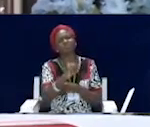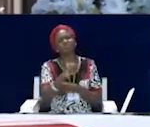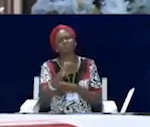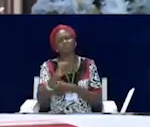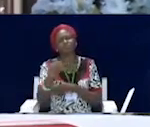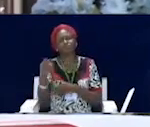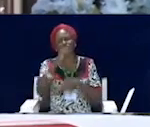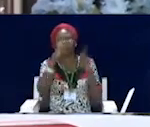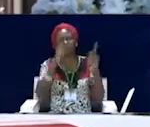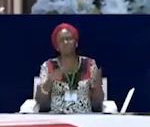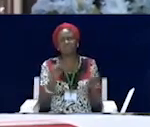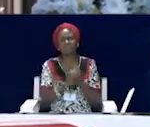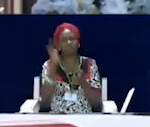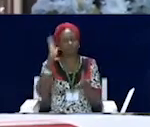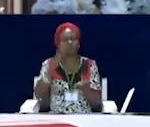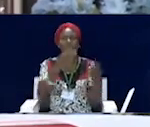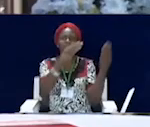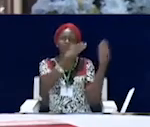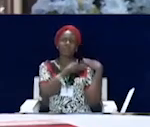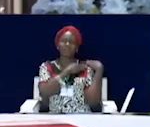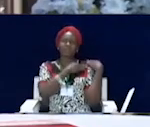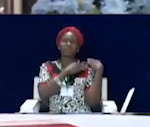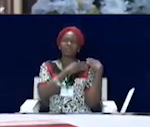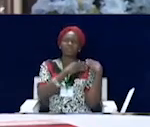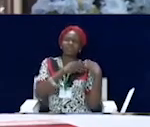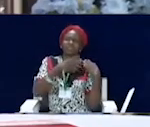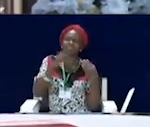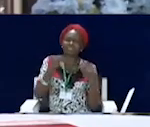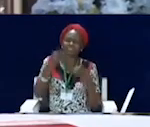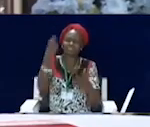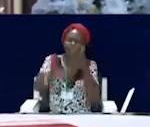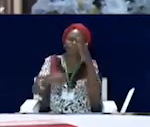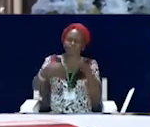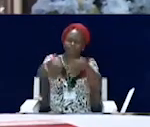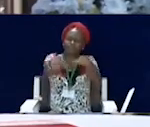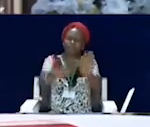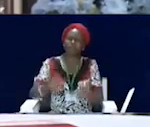you are the one who will have to bear the expenses of burying them.